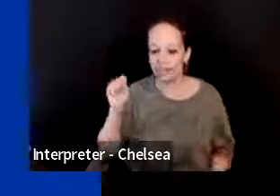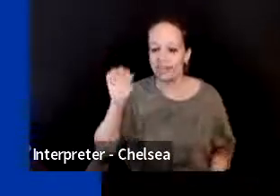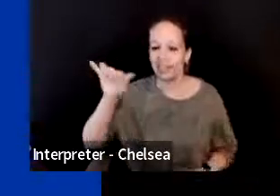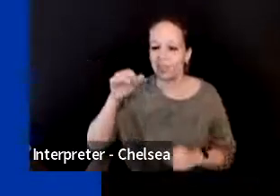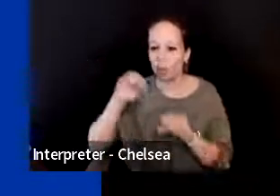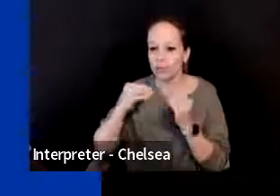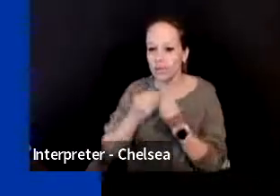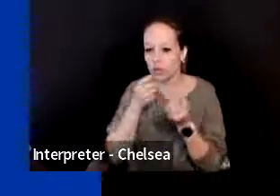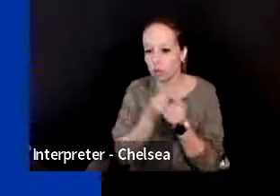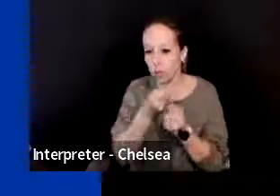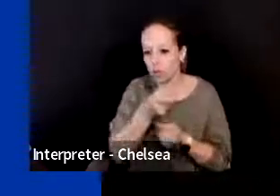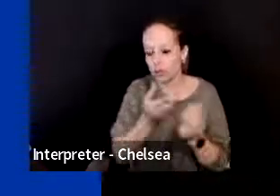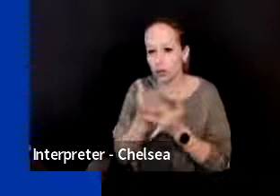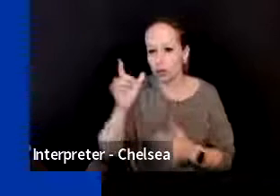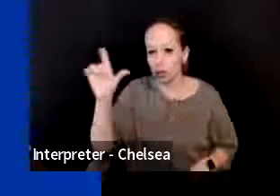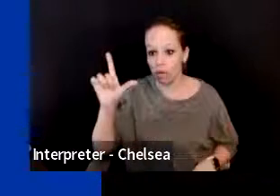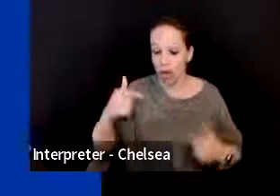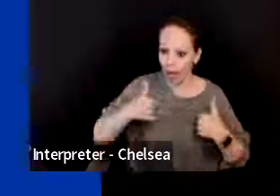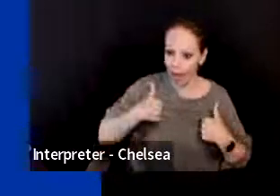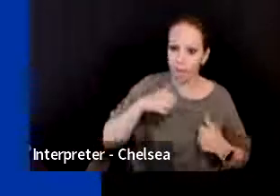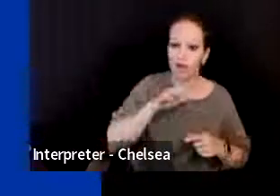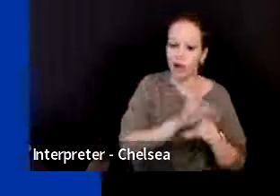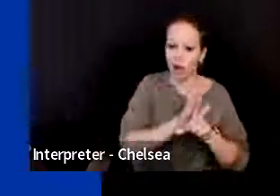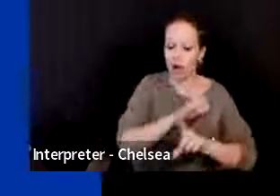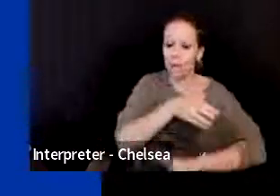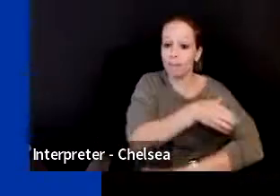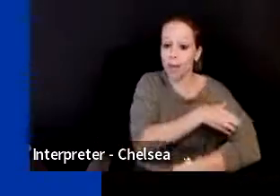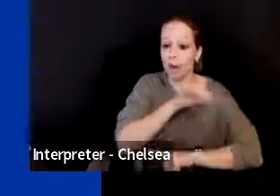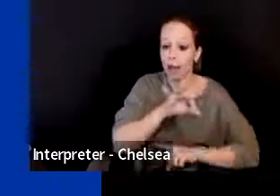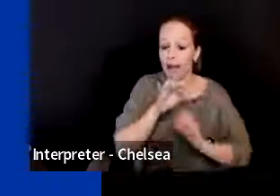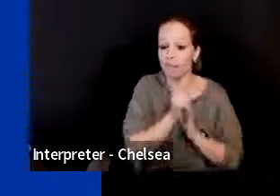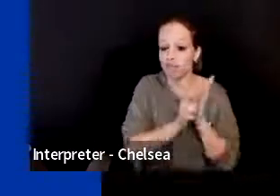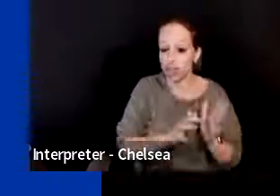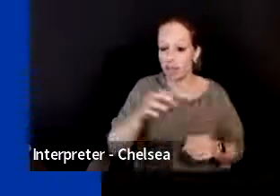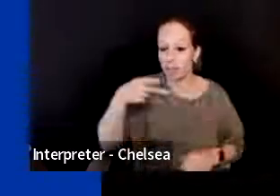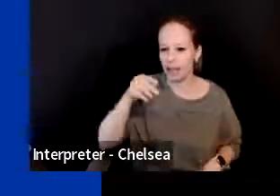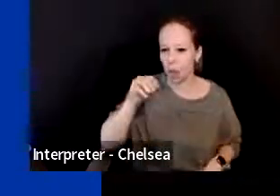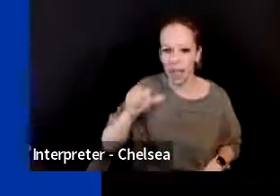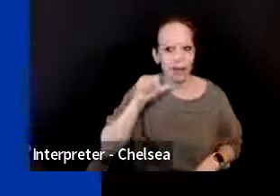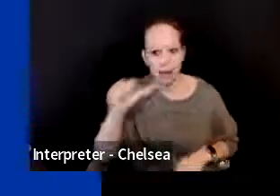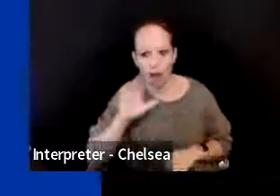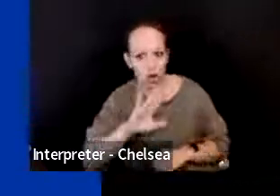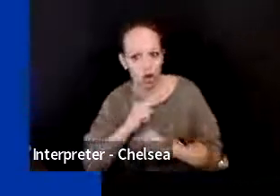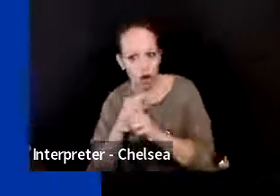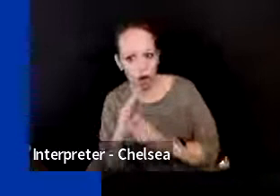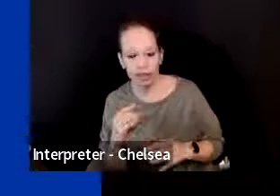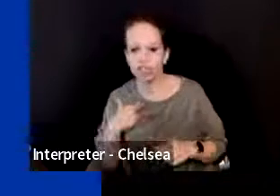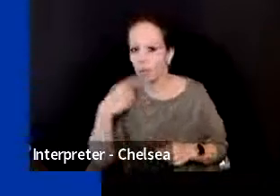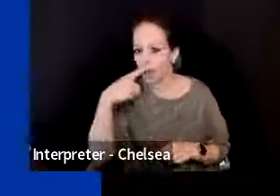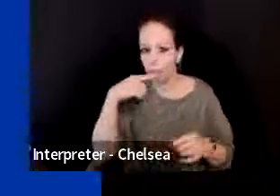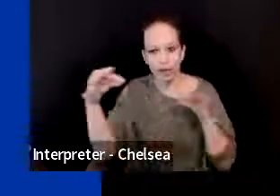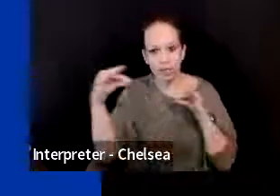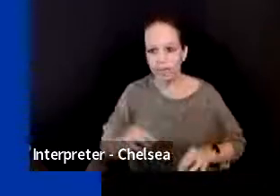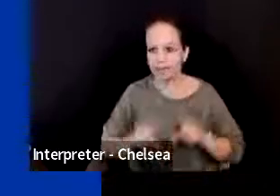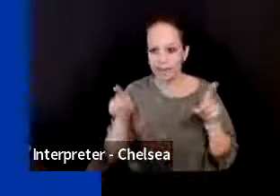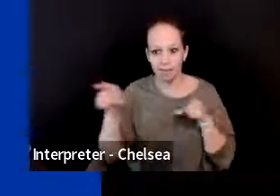So I'm Linda's power of attorney, not her guardian. And I'd be really glad to talk with families about the differences between guardianship and power of